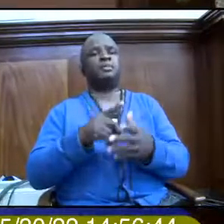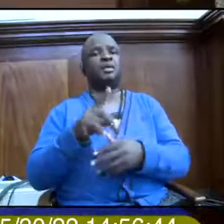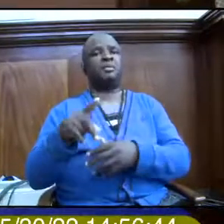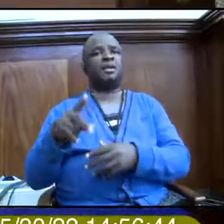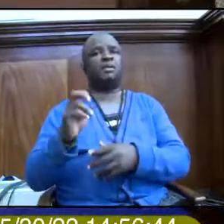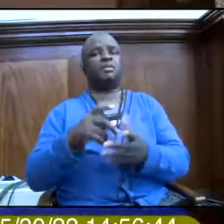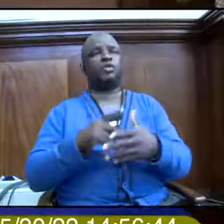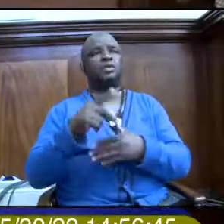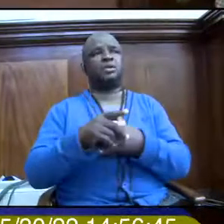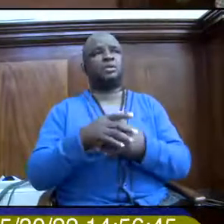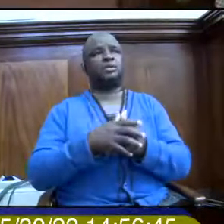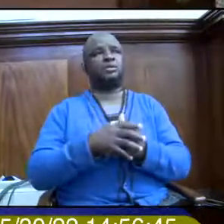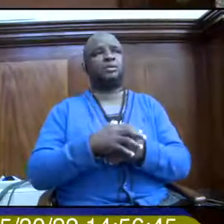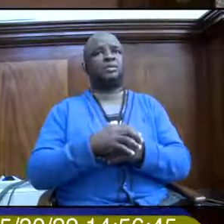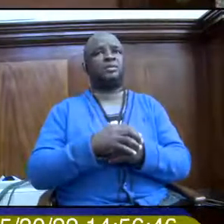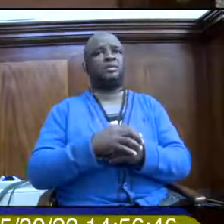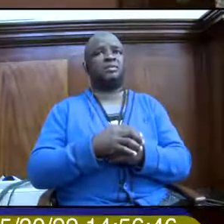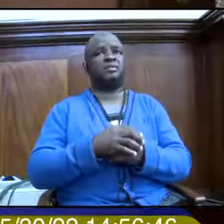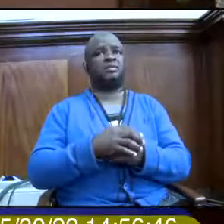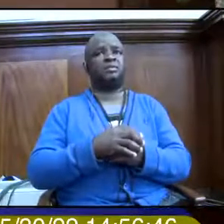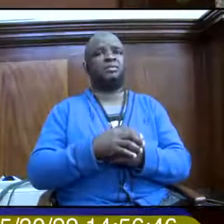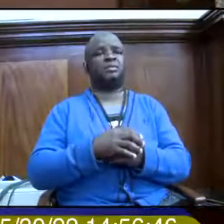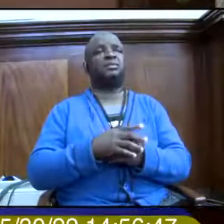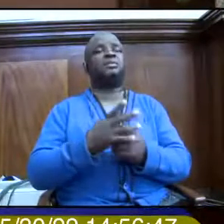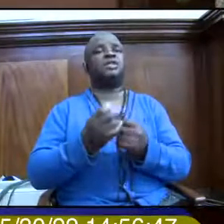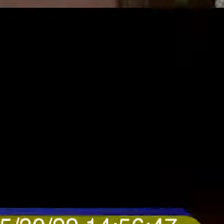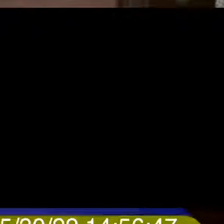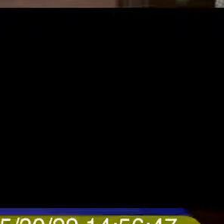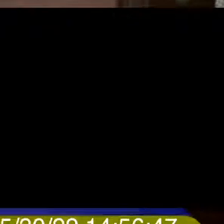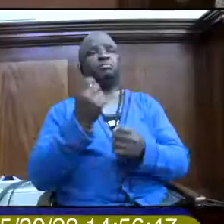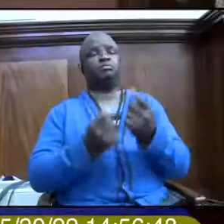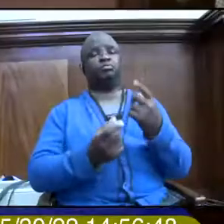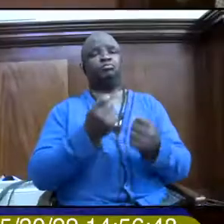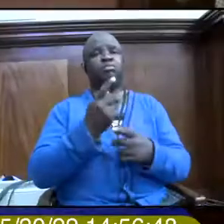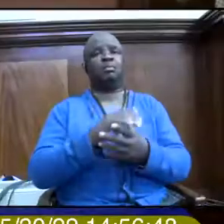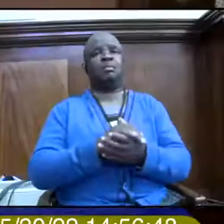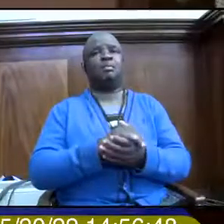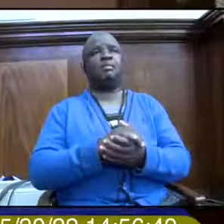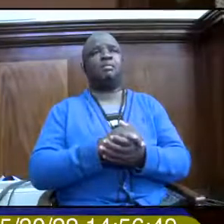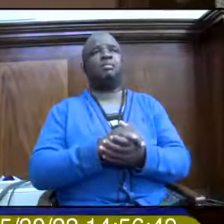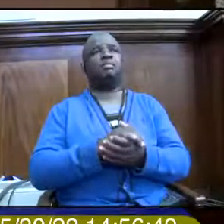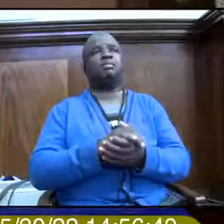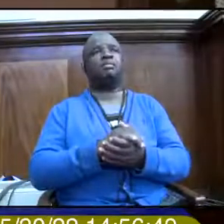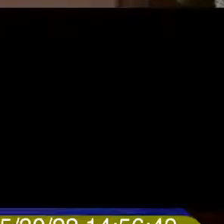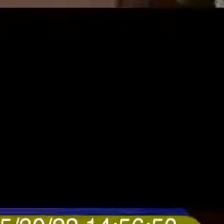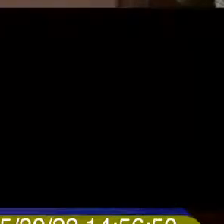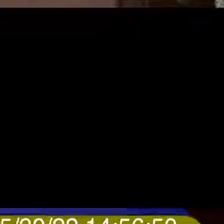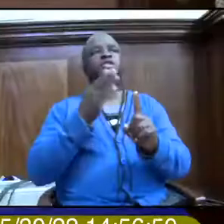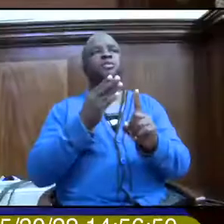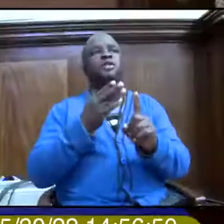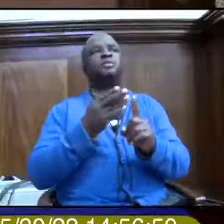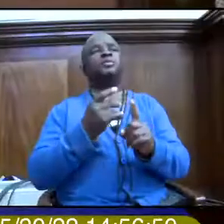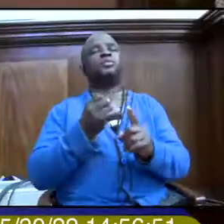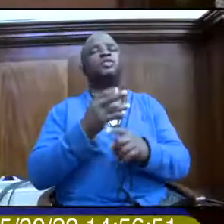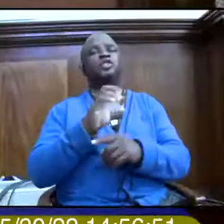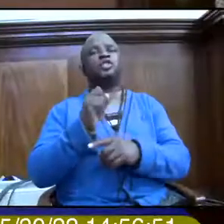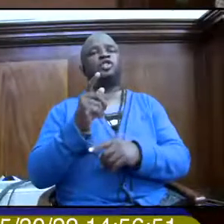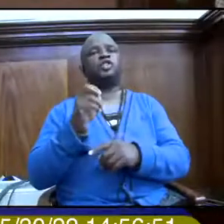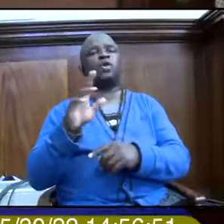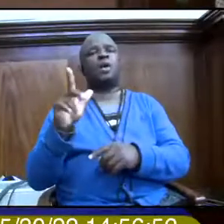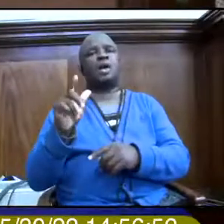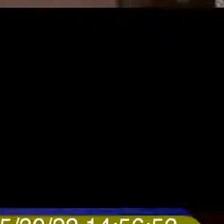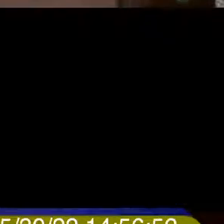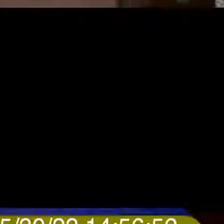are you know mushrooming all over the country in particular the the solar